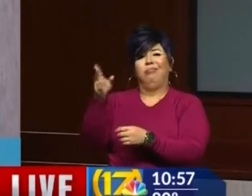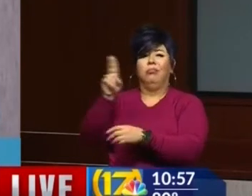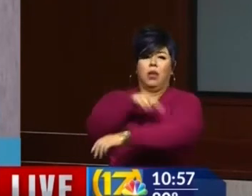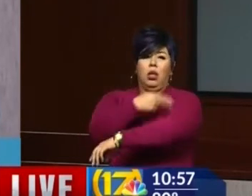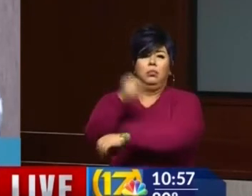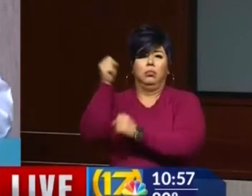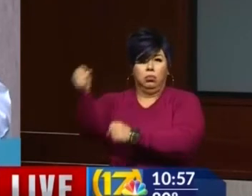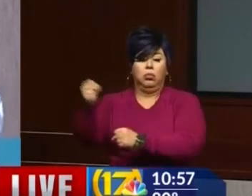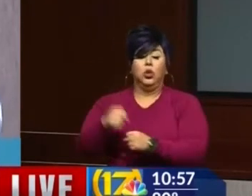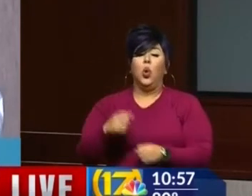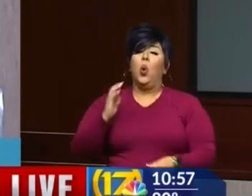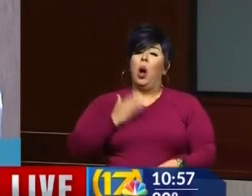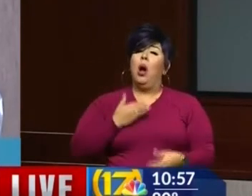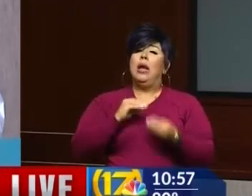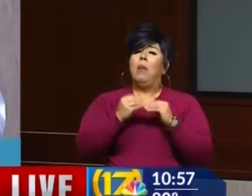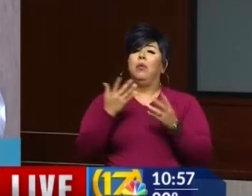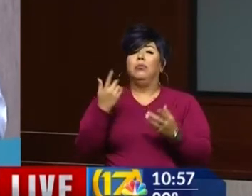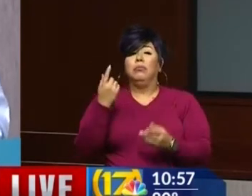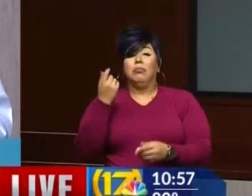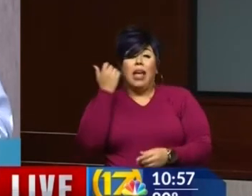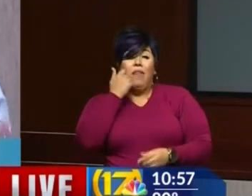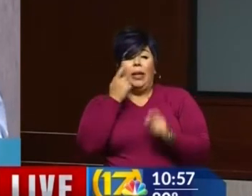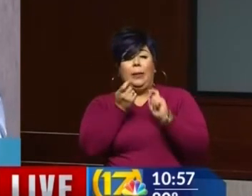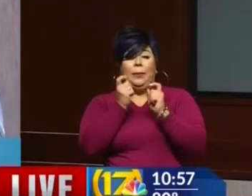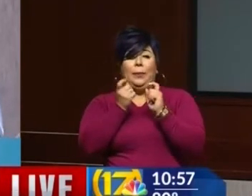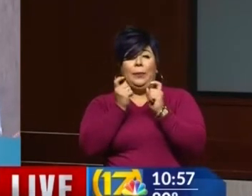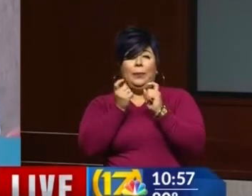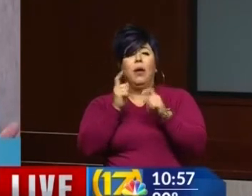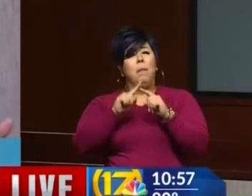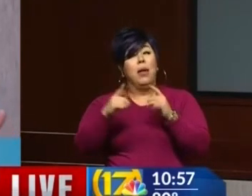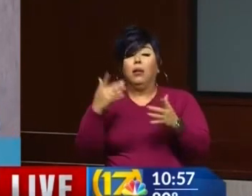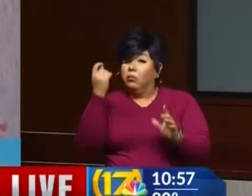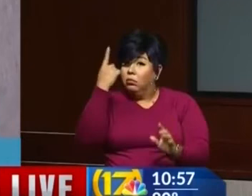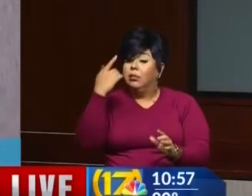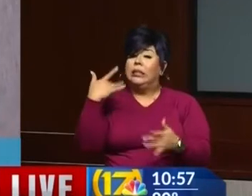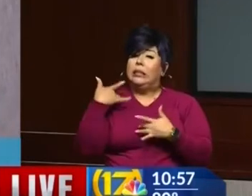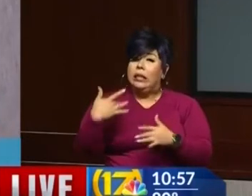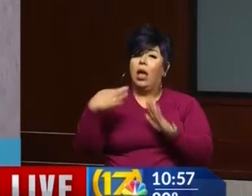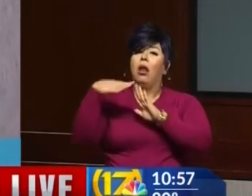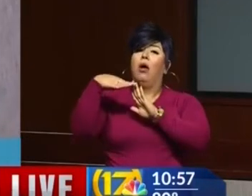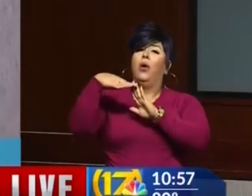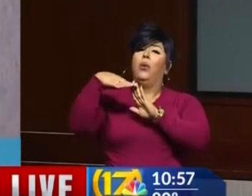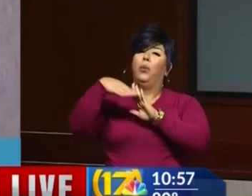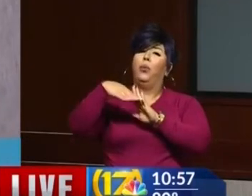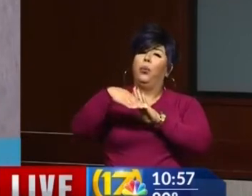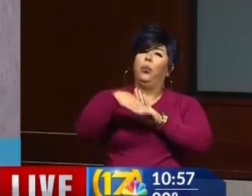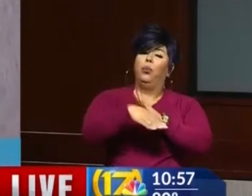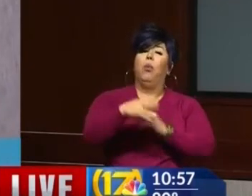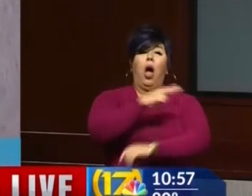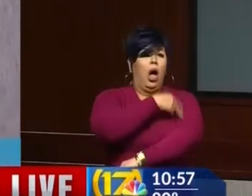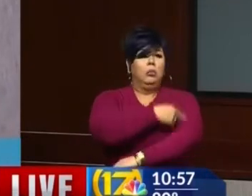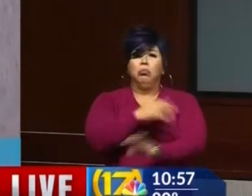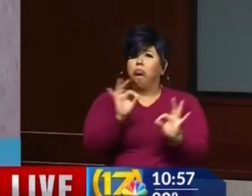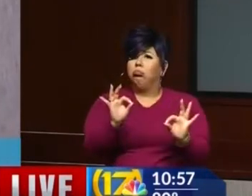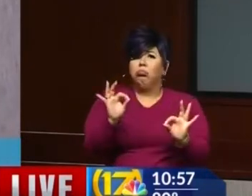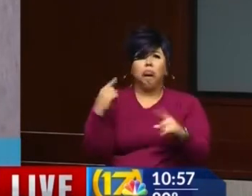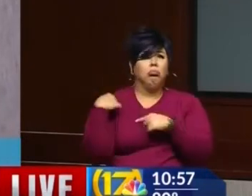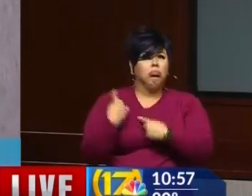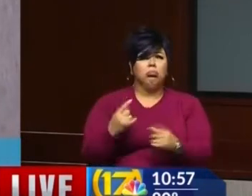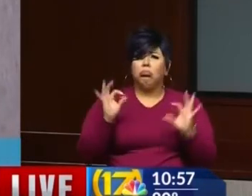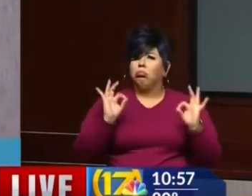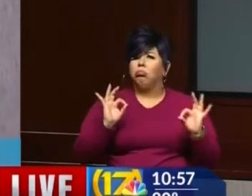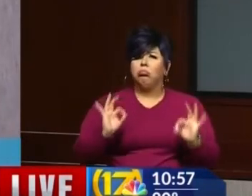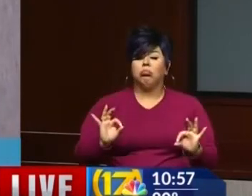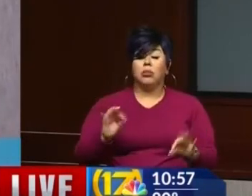So our numbers, although they vary day to day a little bit, they continue to trend down. Our hospitals are healthy. The curve that we